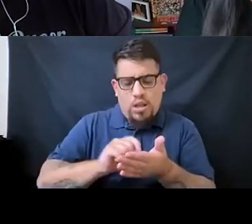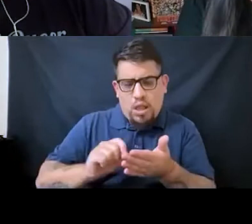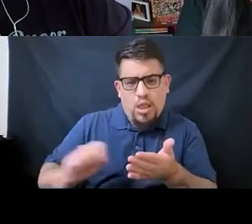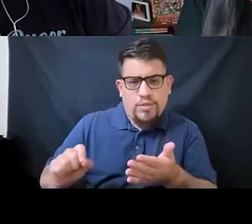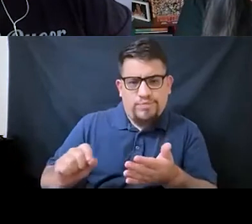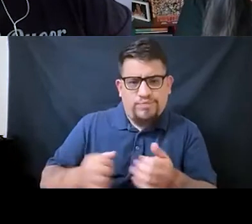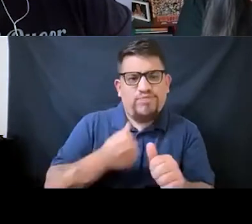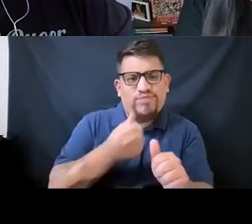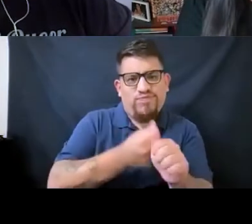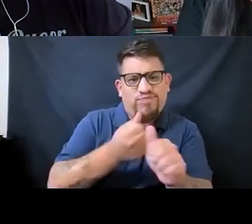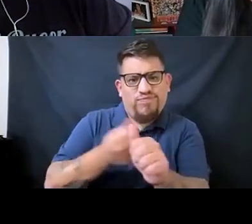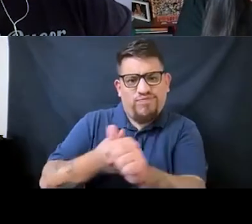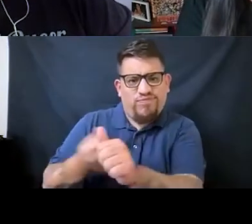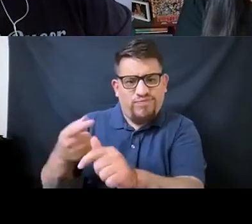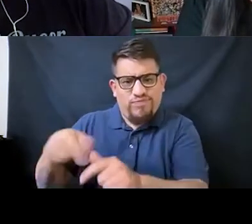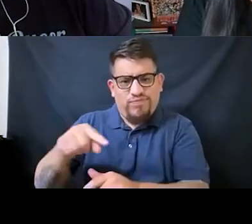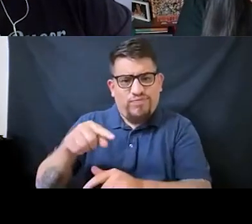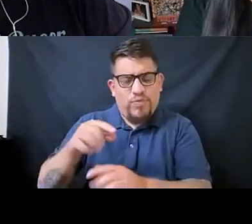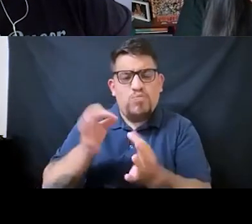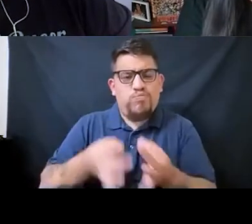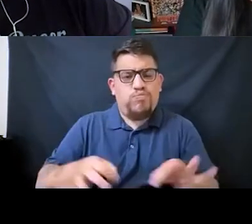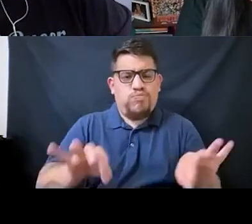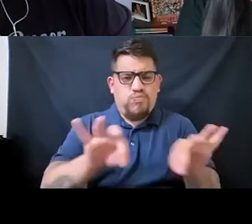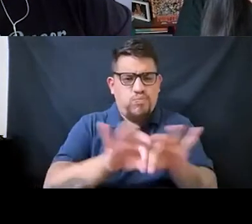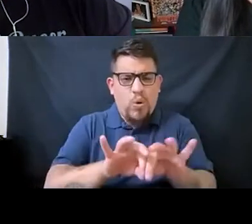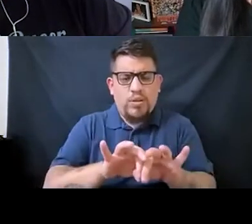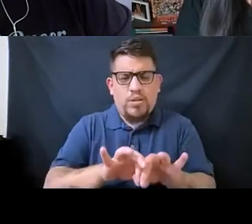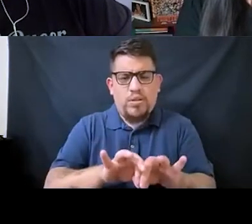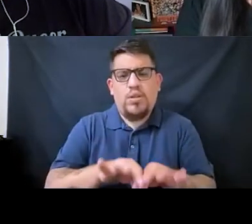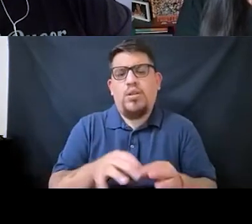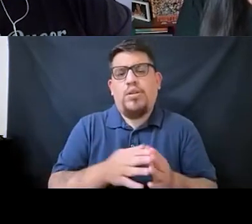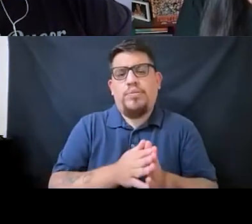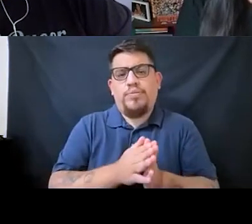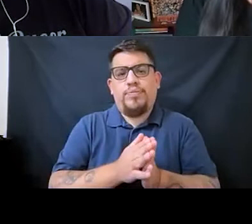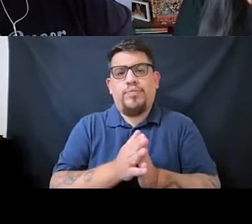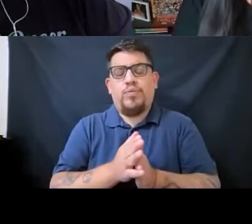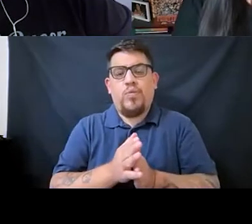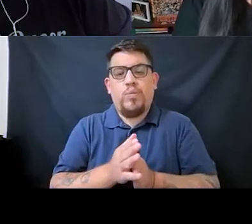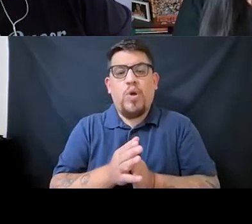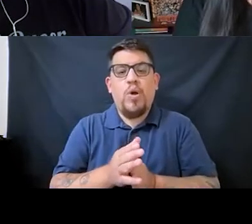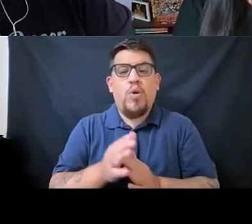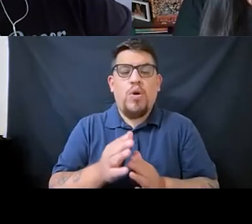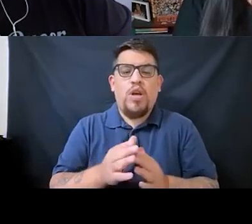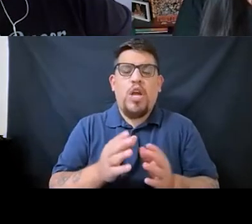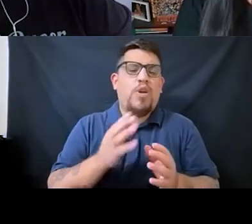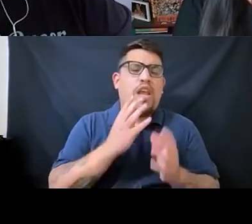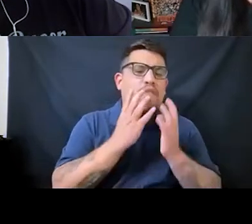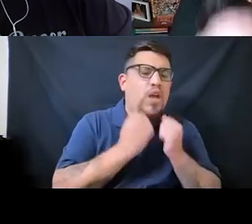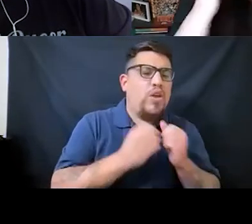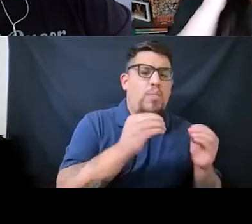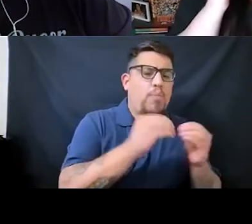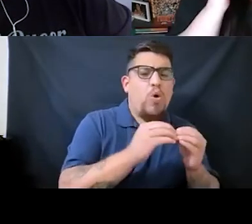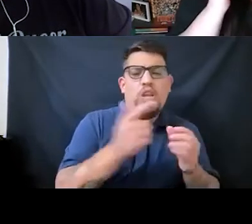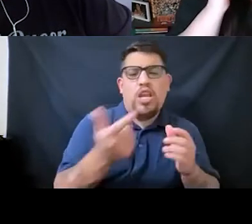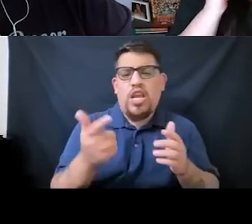of those is just as important as the other. I mean, we didn't value one voice more than another, because